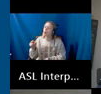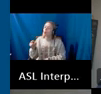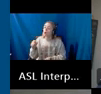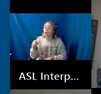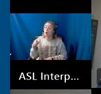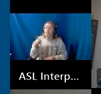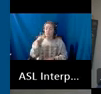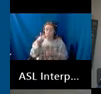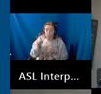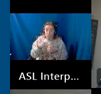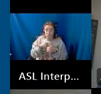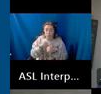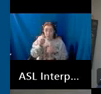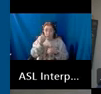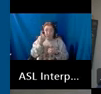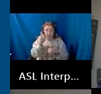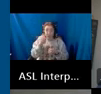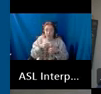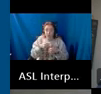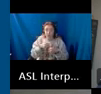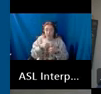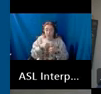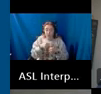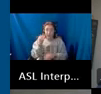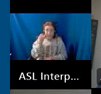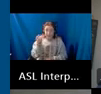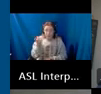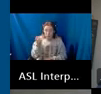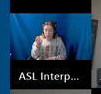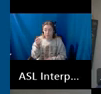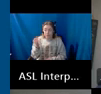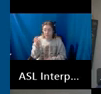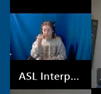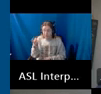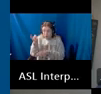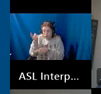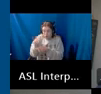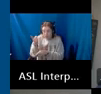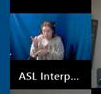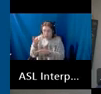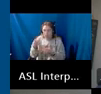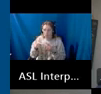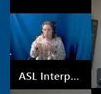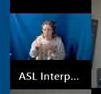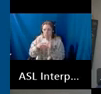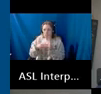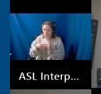understanding the accuracy and the purpose. As I've said to you previously,